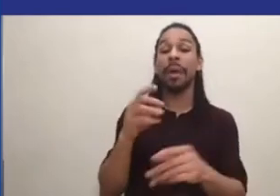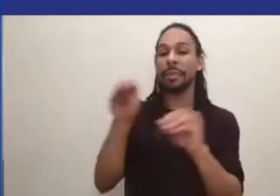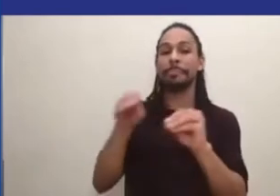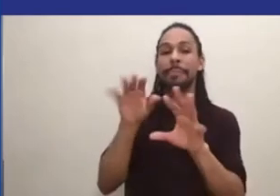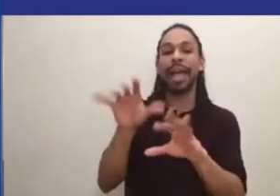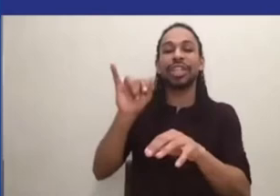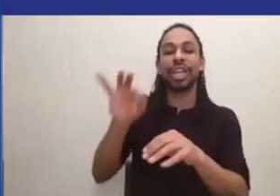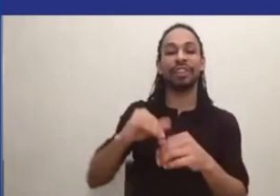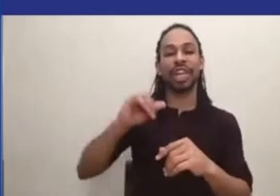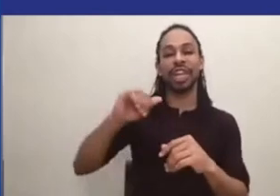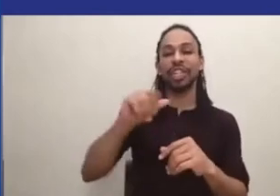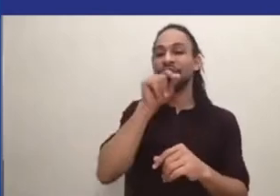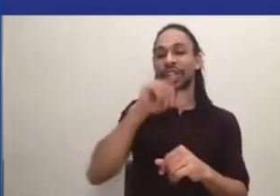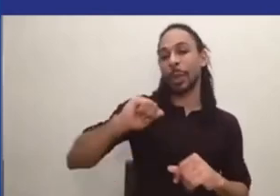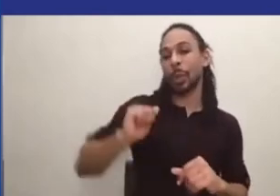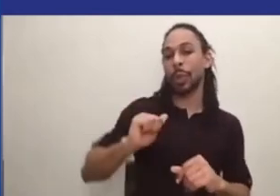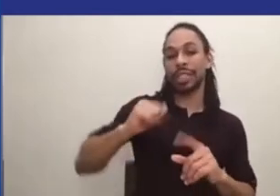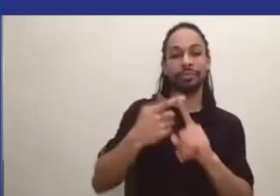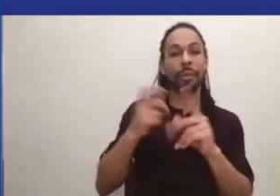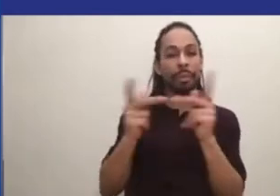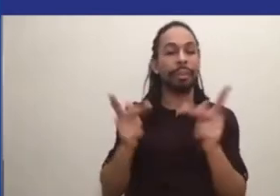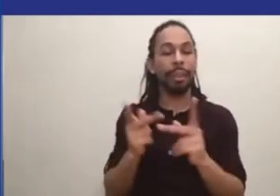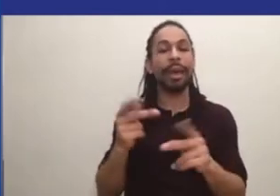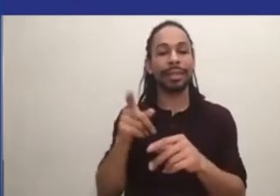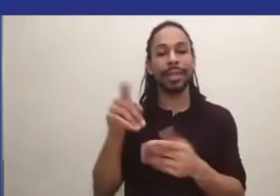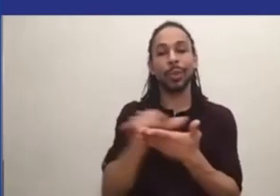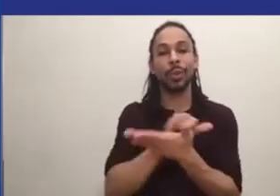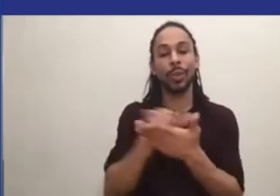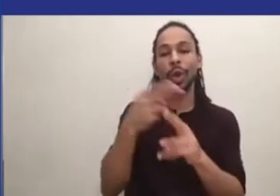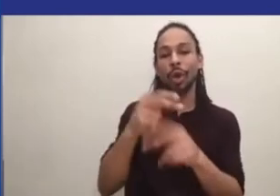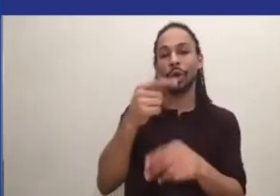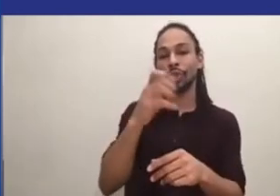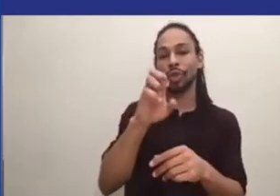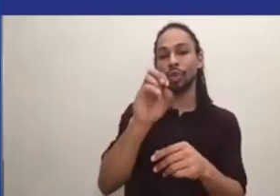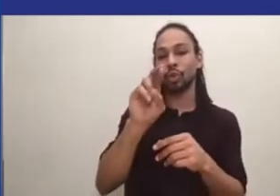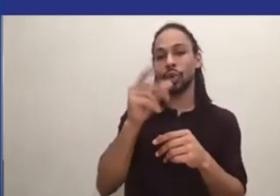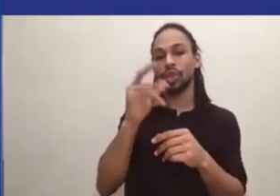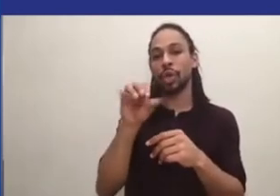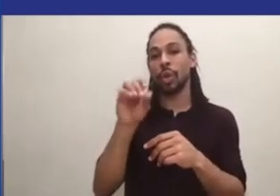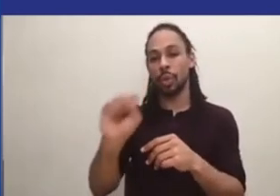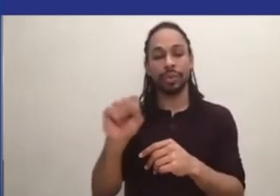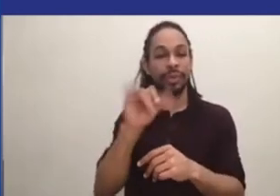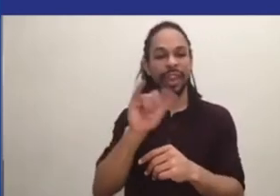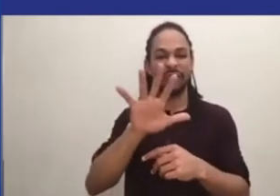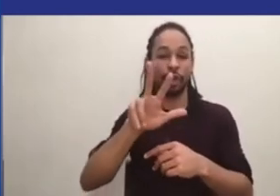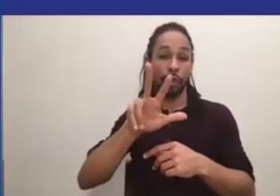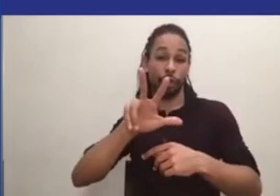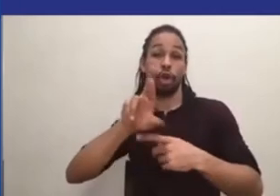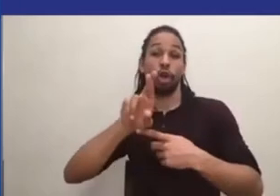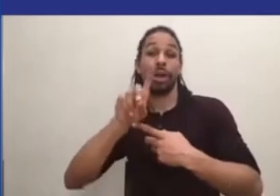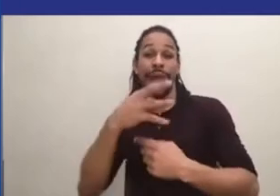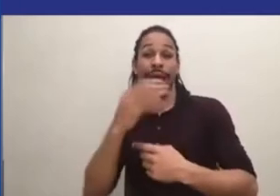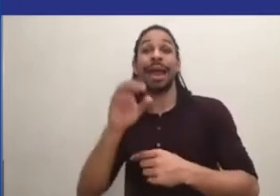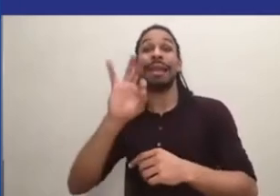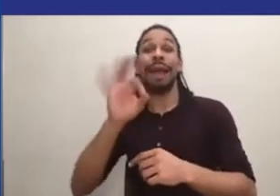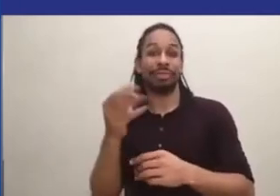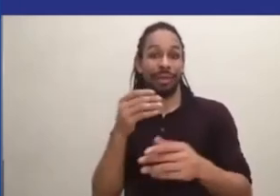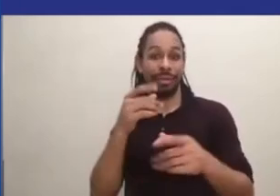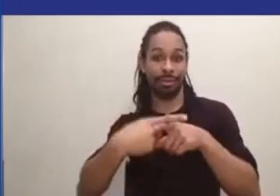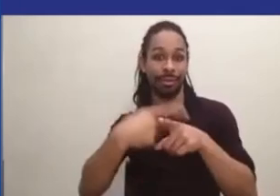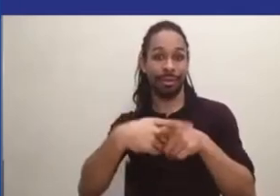called Giorgio's. Giorgio's used to be at 53rd and 9th Avenue, and they had these chicken wings